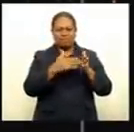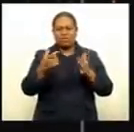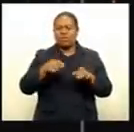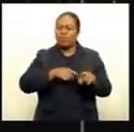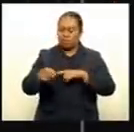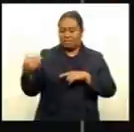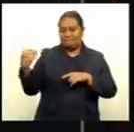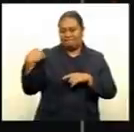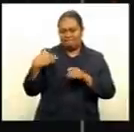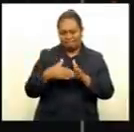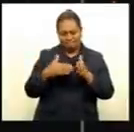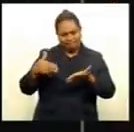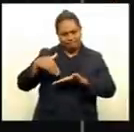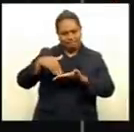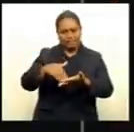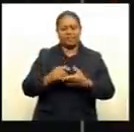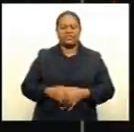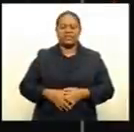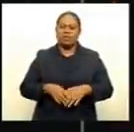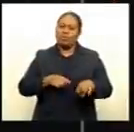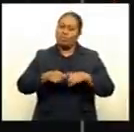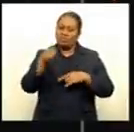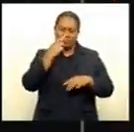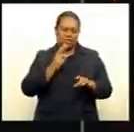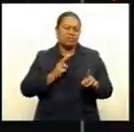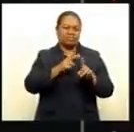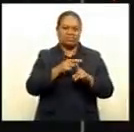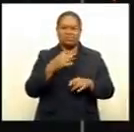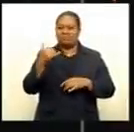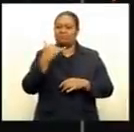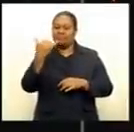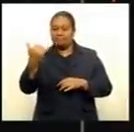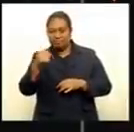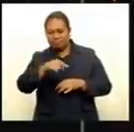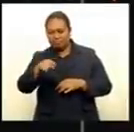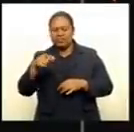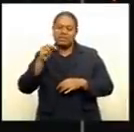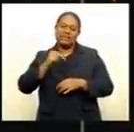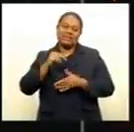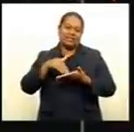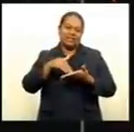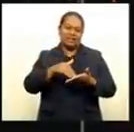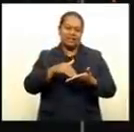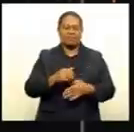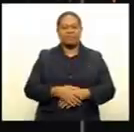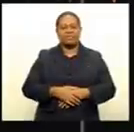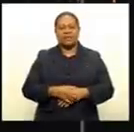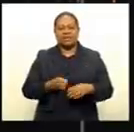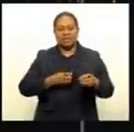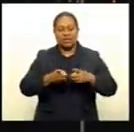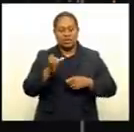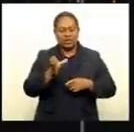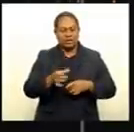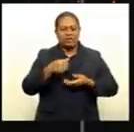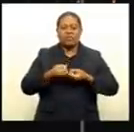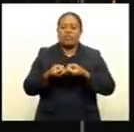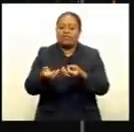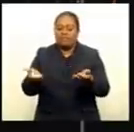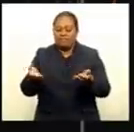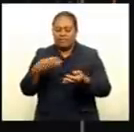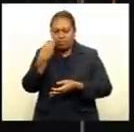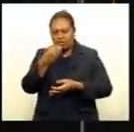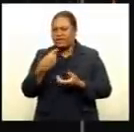pandemic. With more people reaching out for help, Fiji Food Truck Director Randall Kamea says they're providing food and